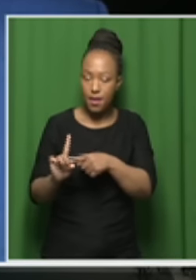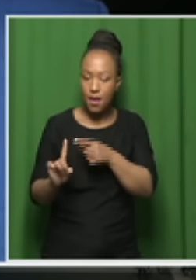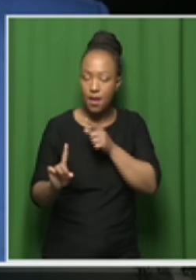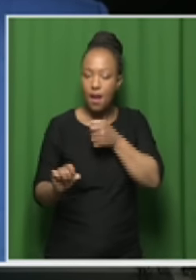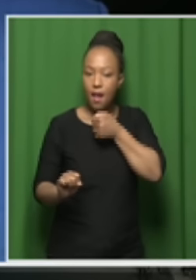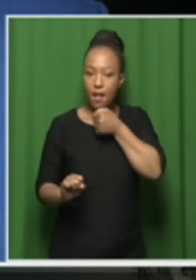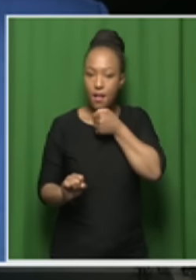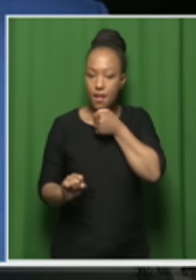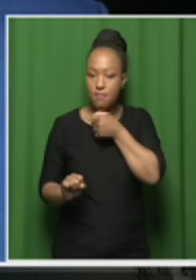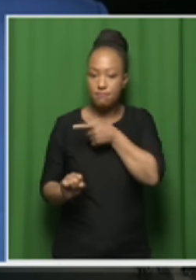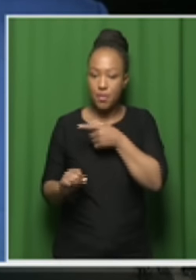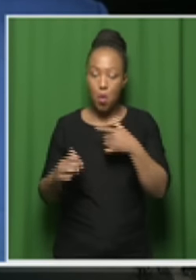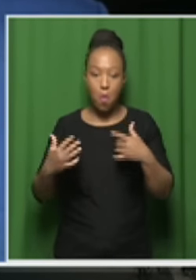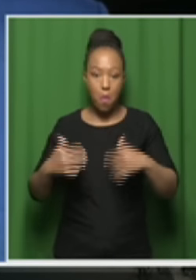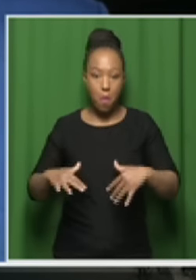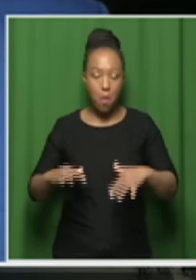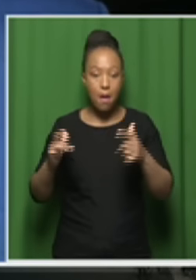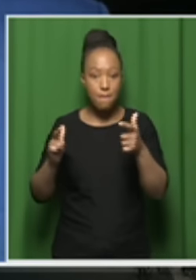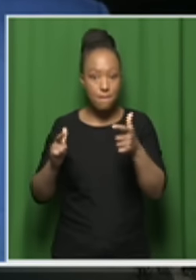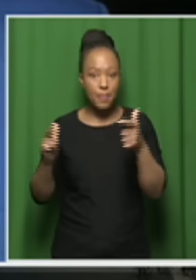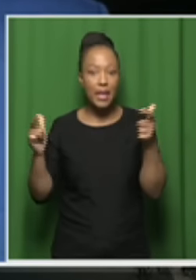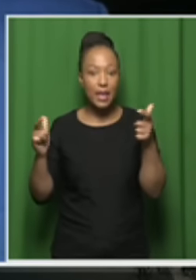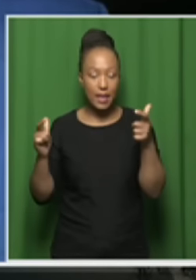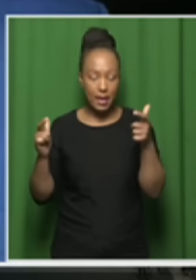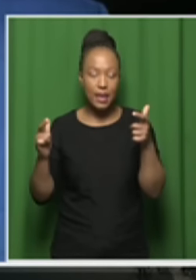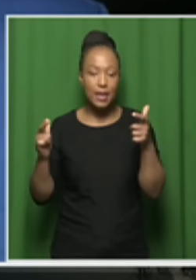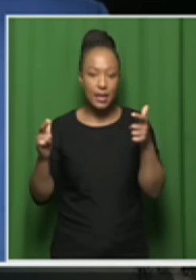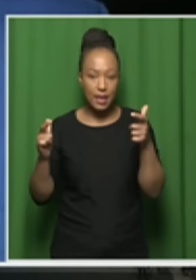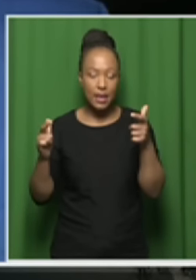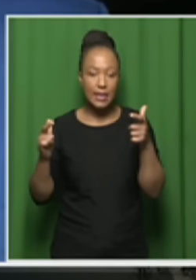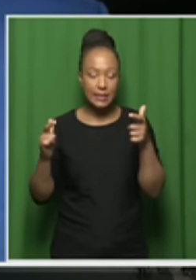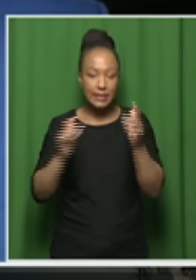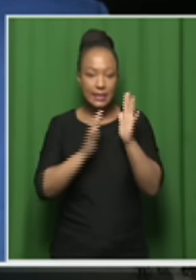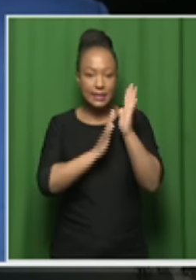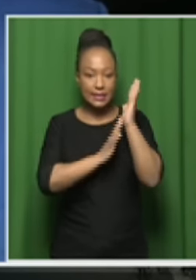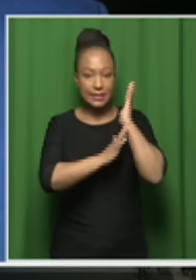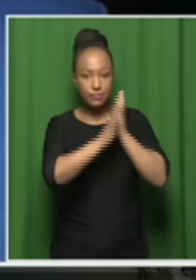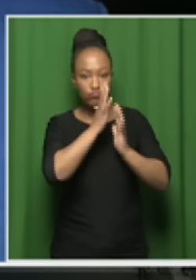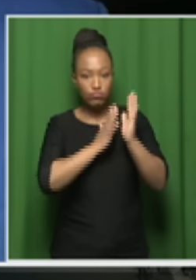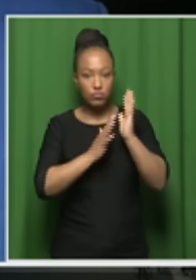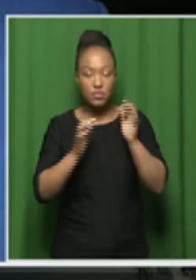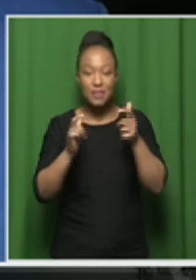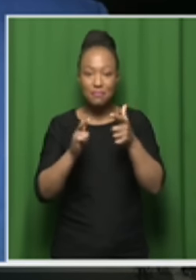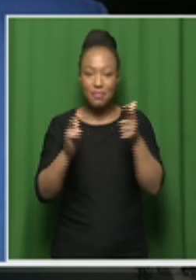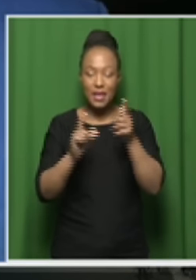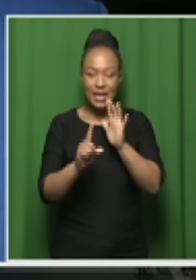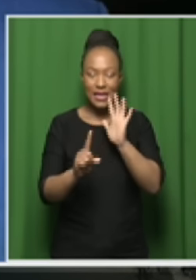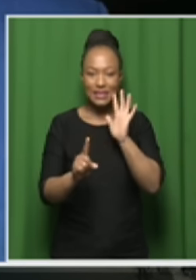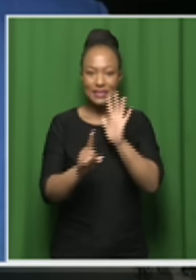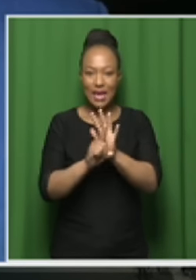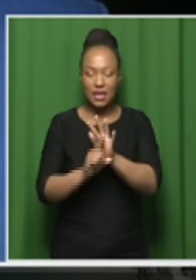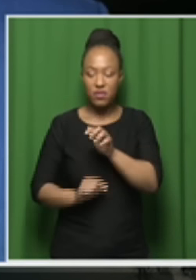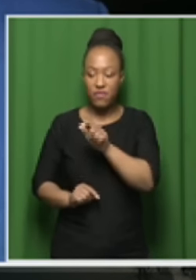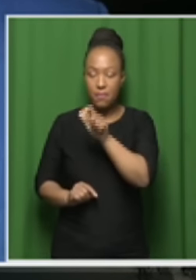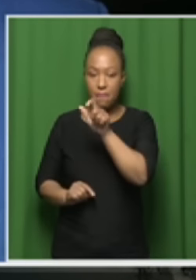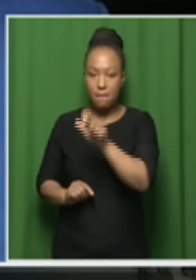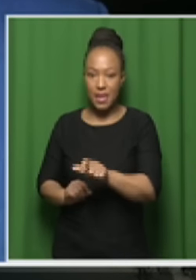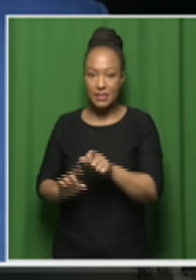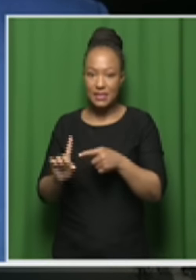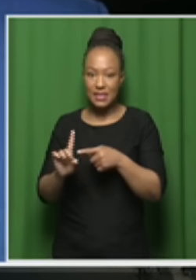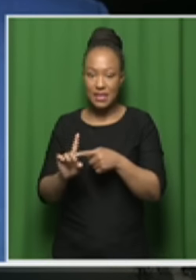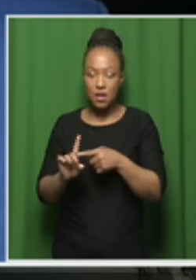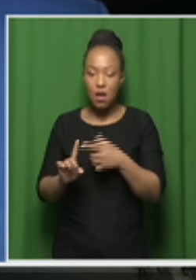big moment in history. It certainly is. This has been a target for many years, this particular individual, and looking and aiming at